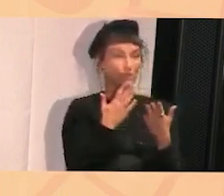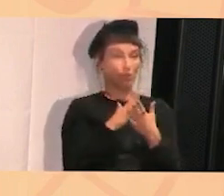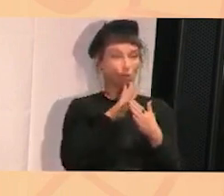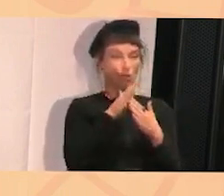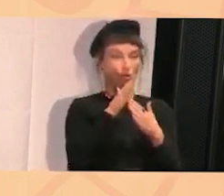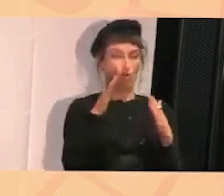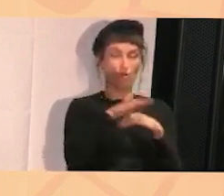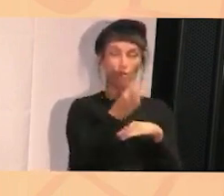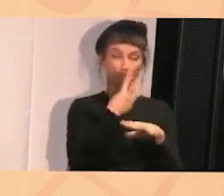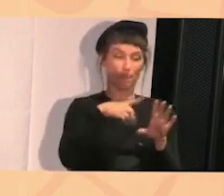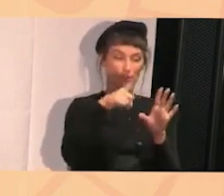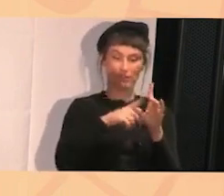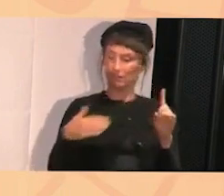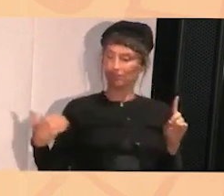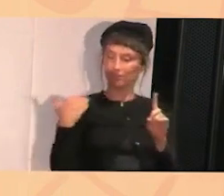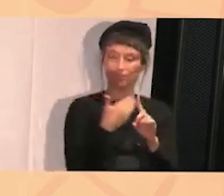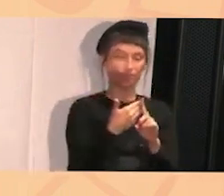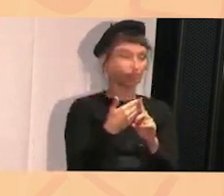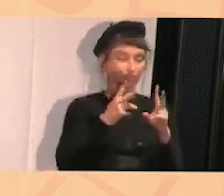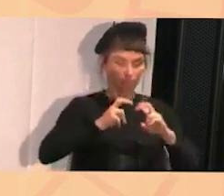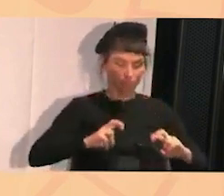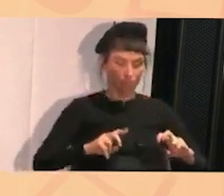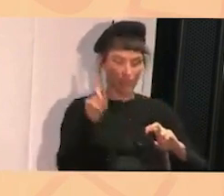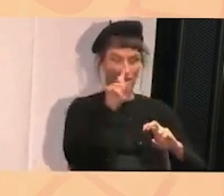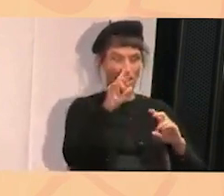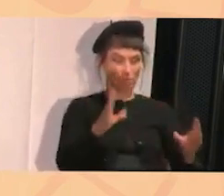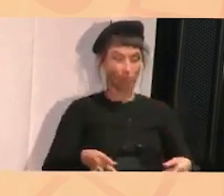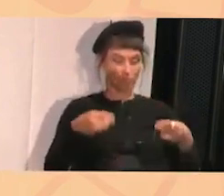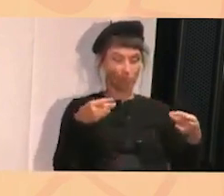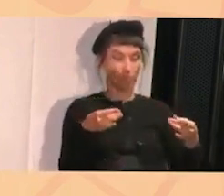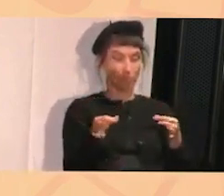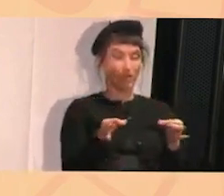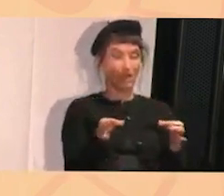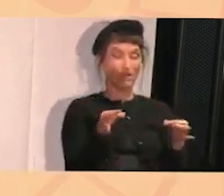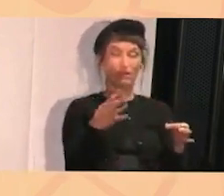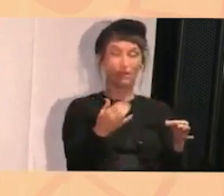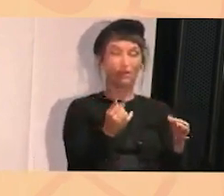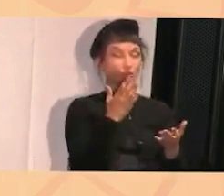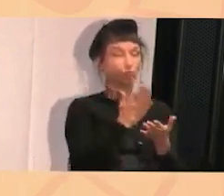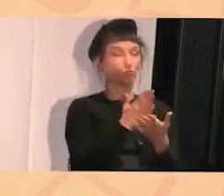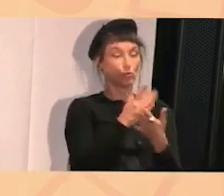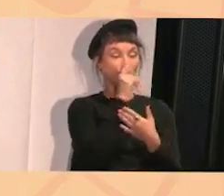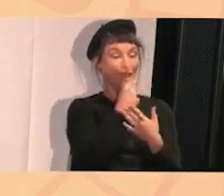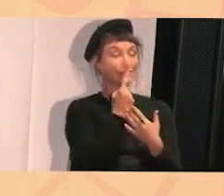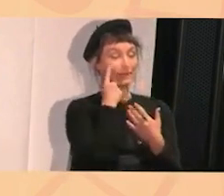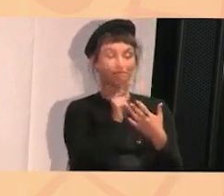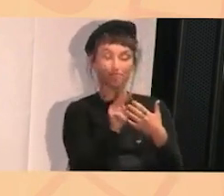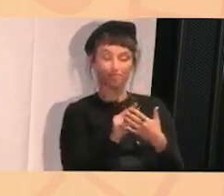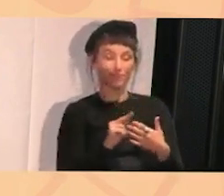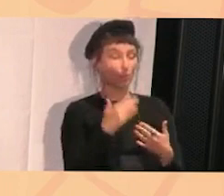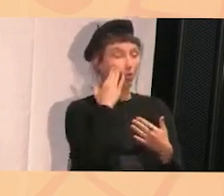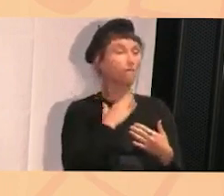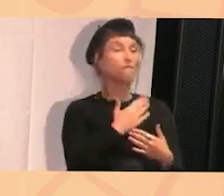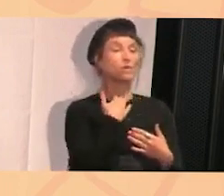long call, and it's only until now that we have this plan that elevates the women's voices and our role to